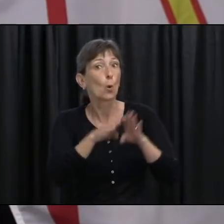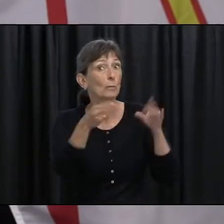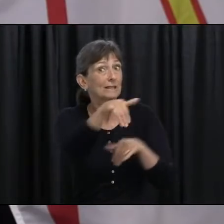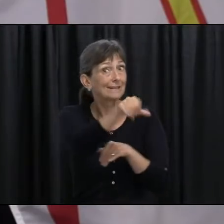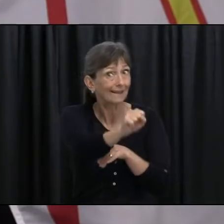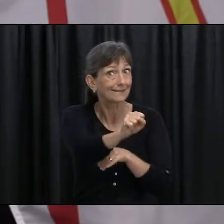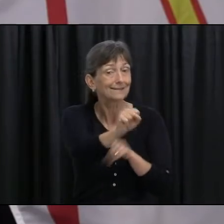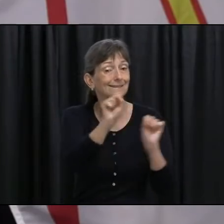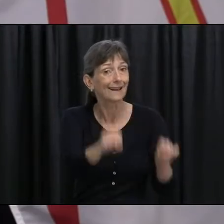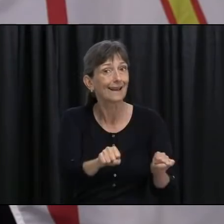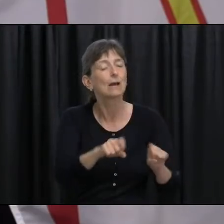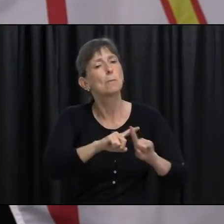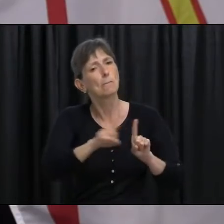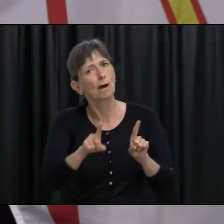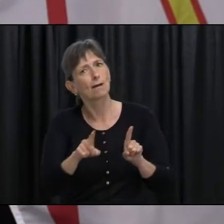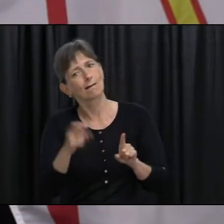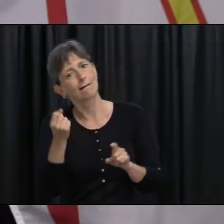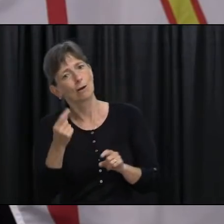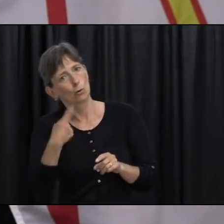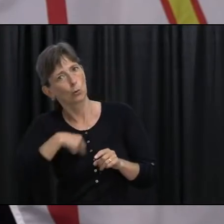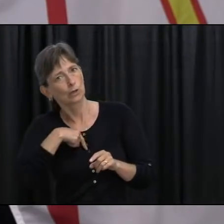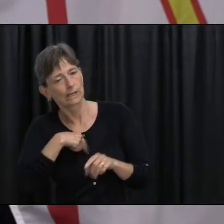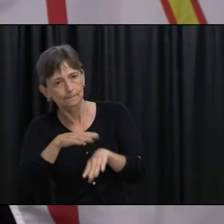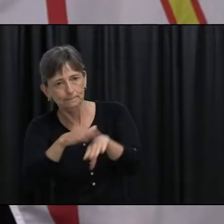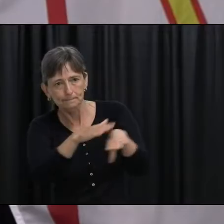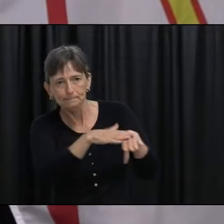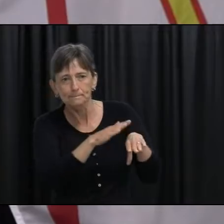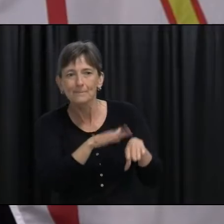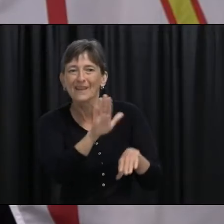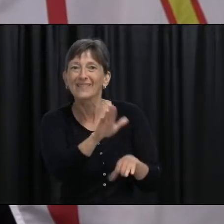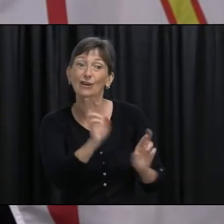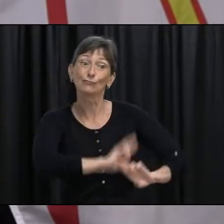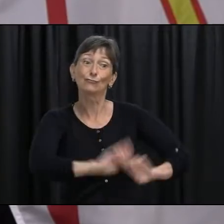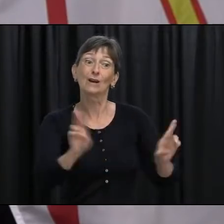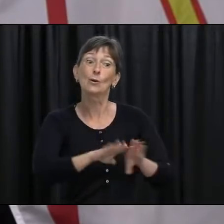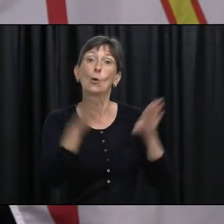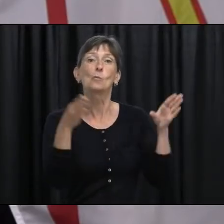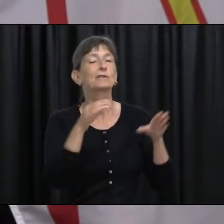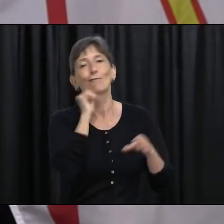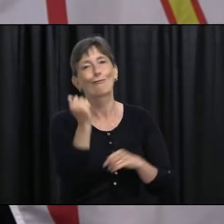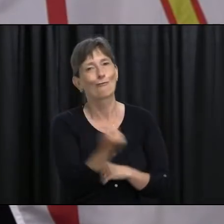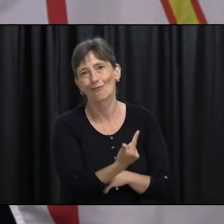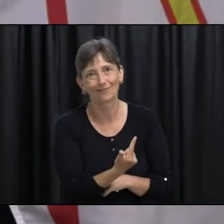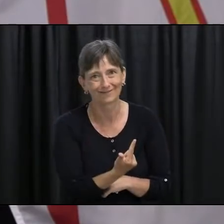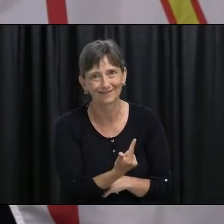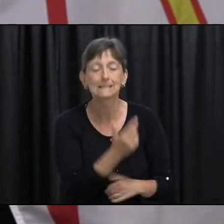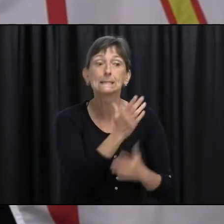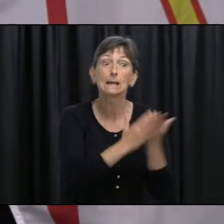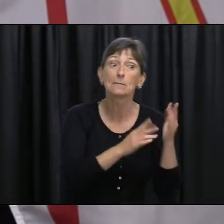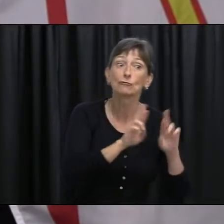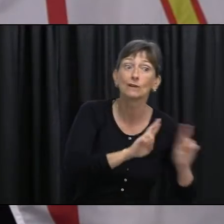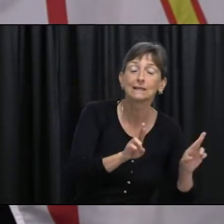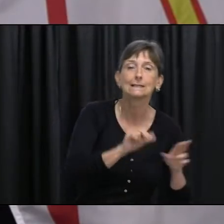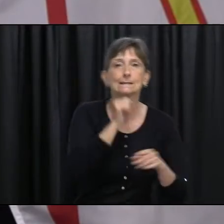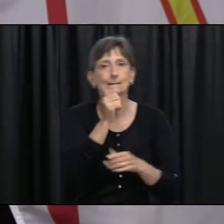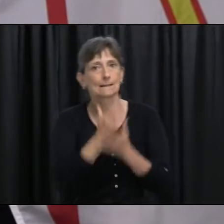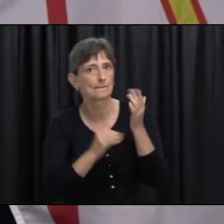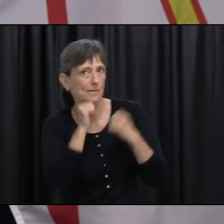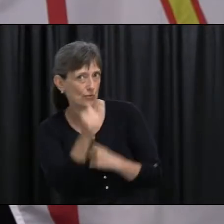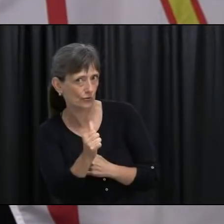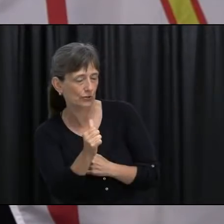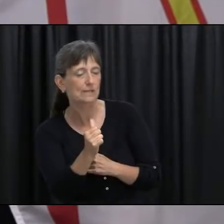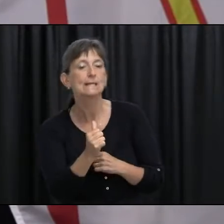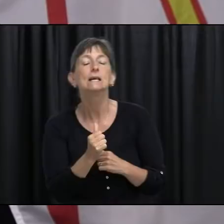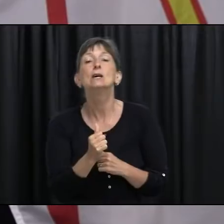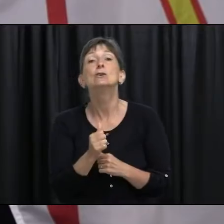faith communities have advised that they are all in different stages of preparation to resume worship services. On their behalf, I